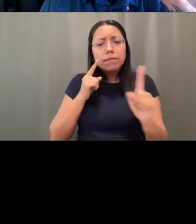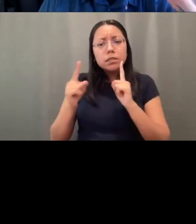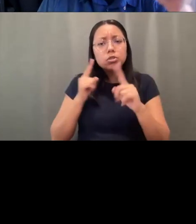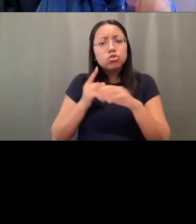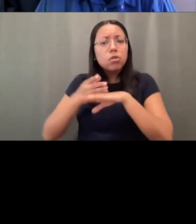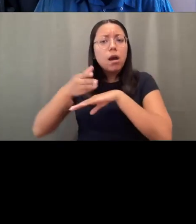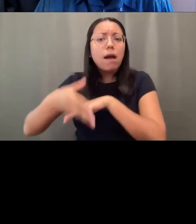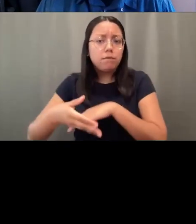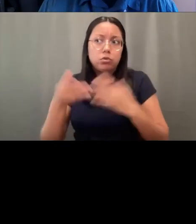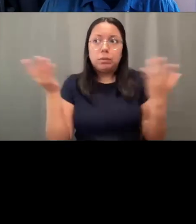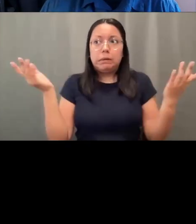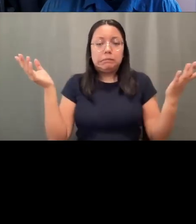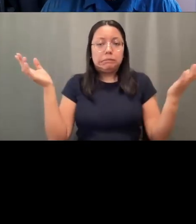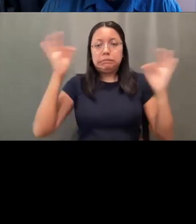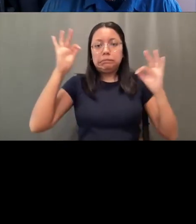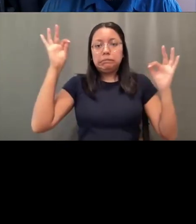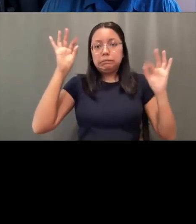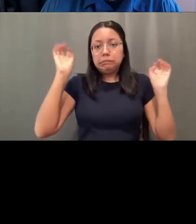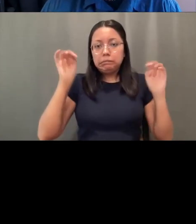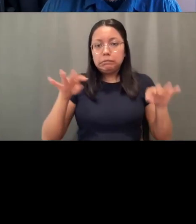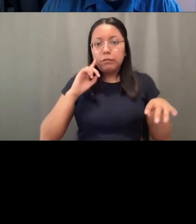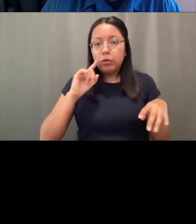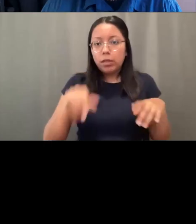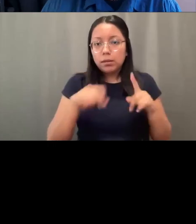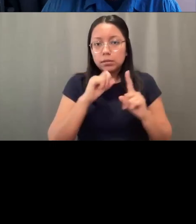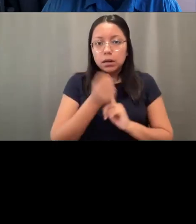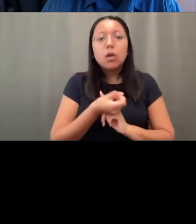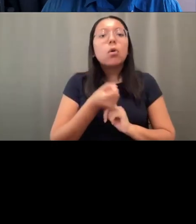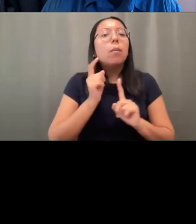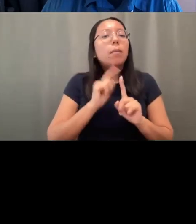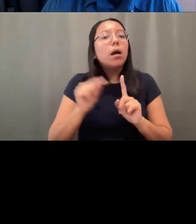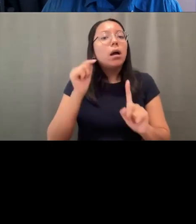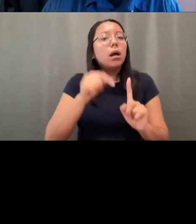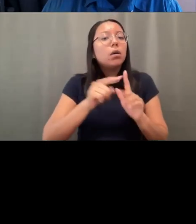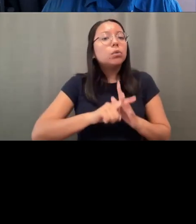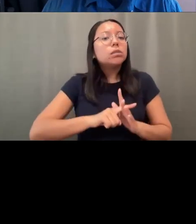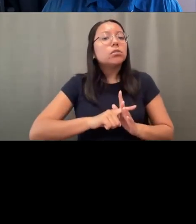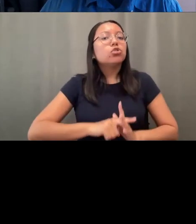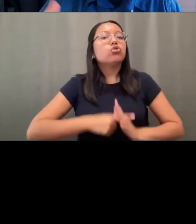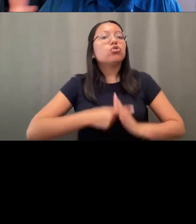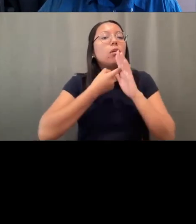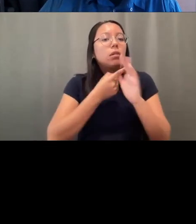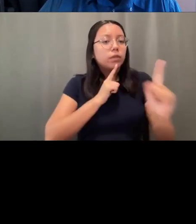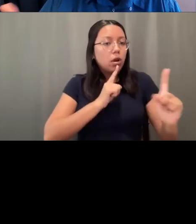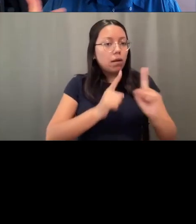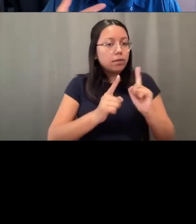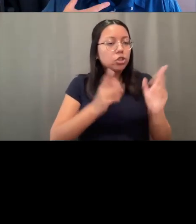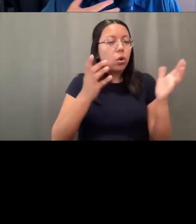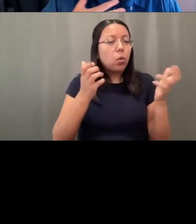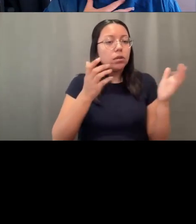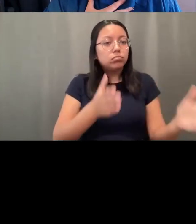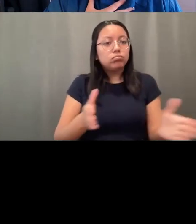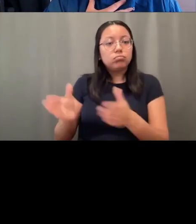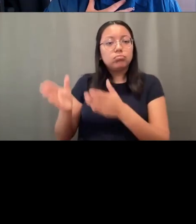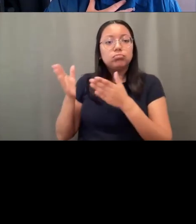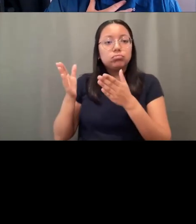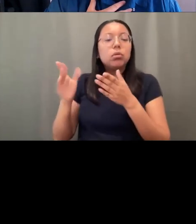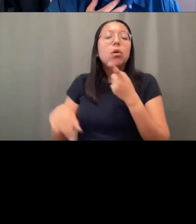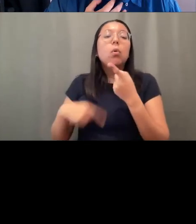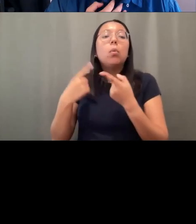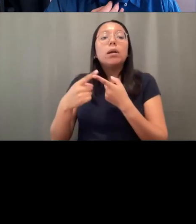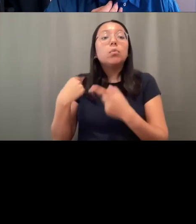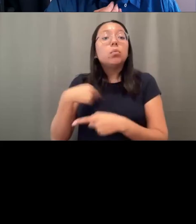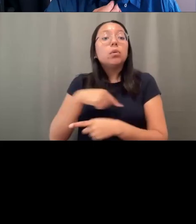in that scenario, but that was the start of a conversation. So I'd like to shift us a little bit to like when